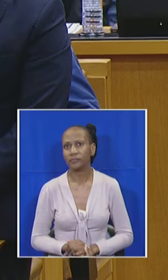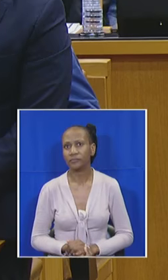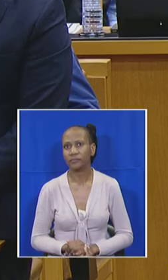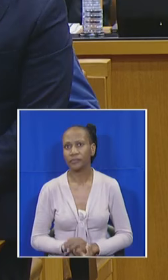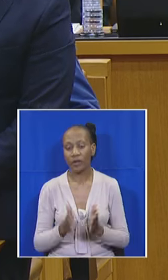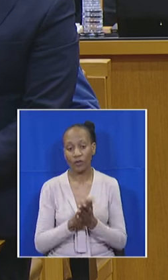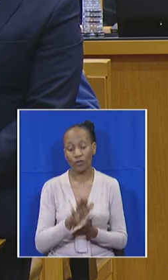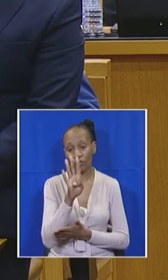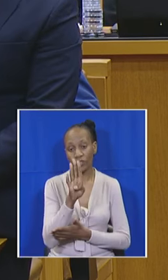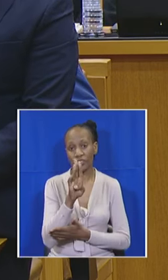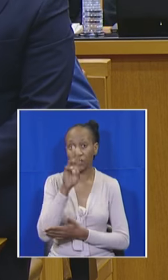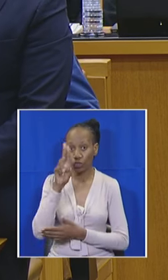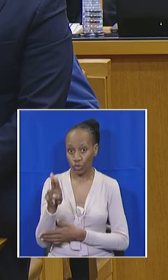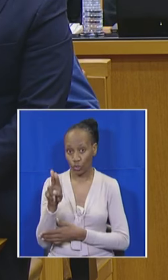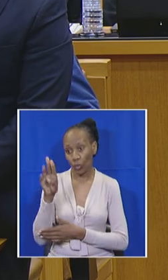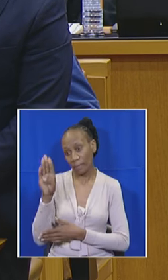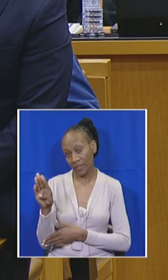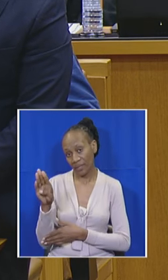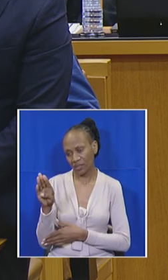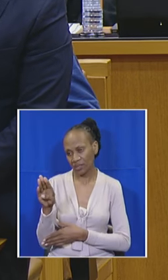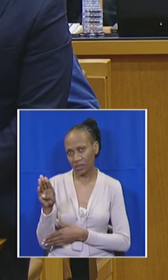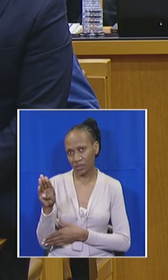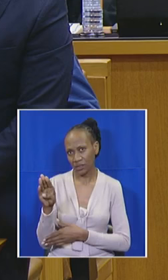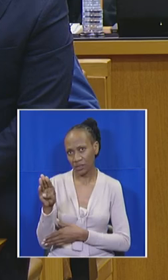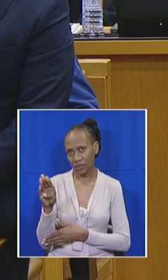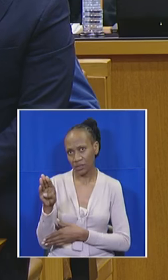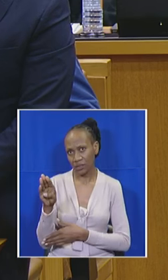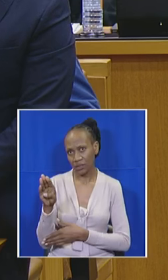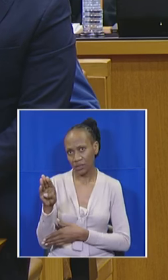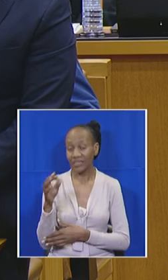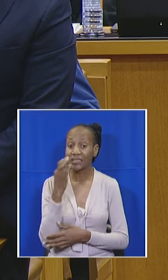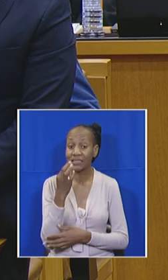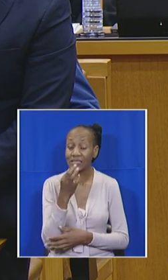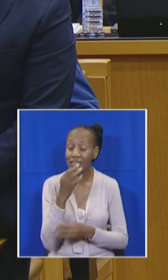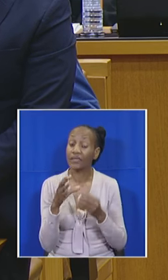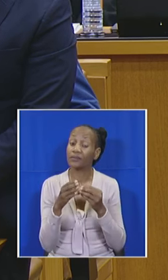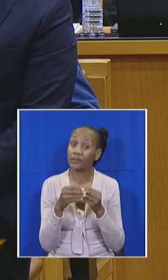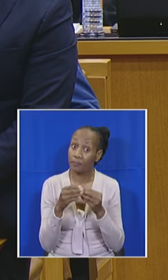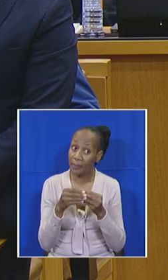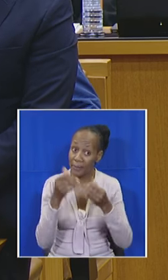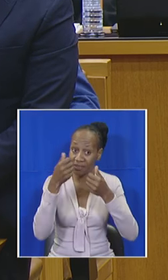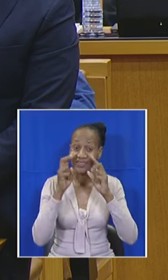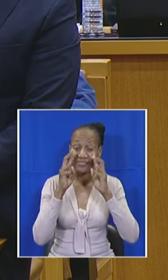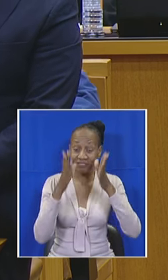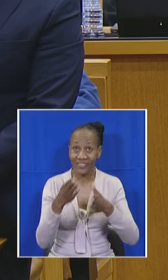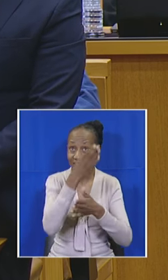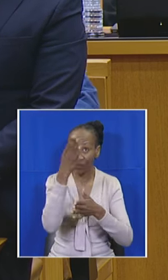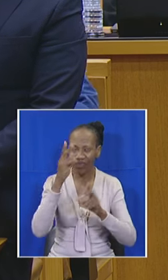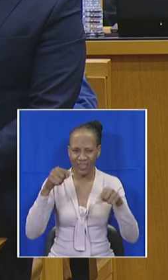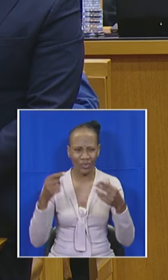14UB. And what is the issue? The point of the order is that members of the gallery are not supposed to participate in events.